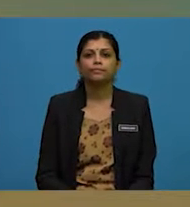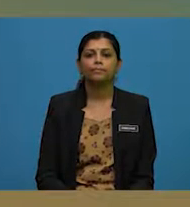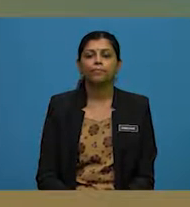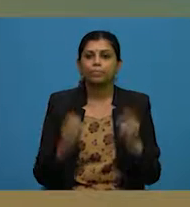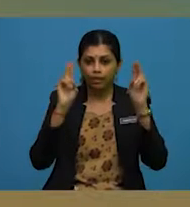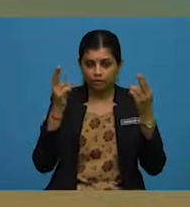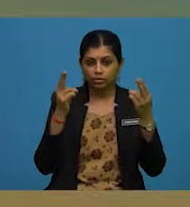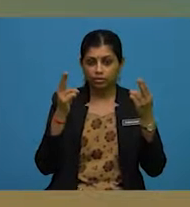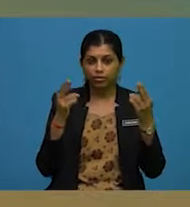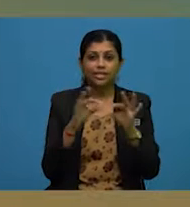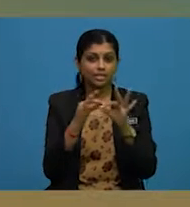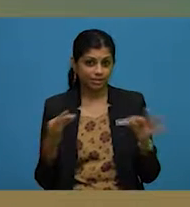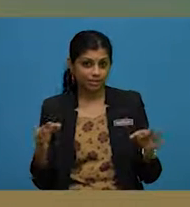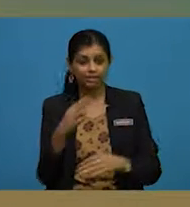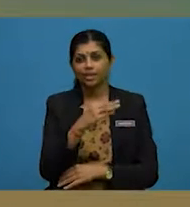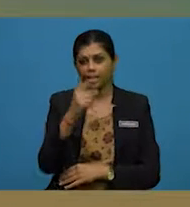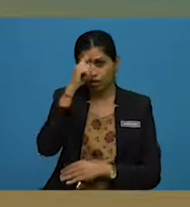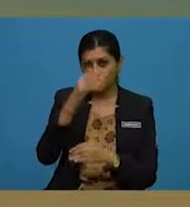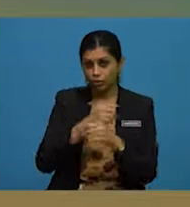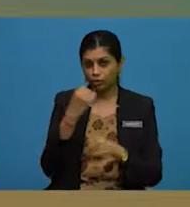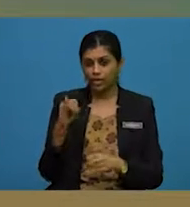topic sentence, and concluding sentence.